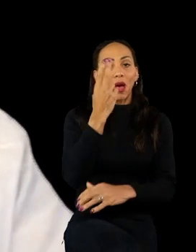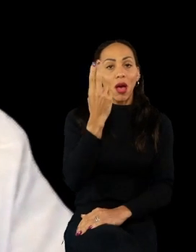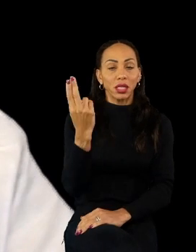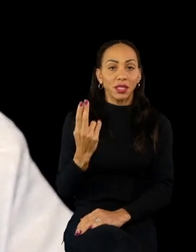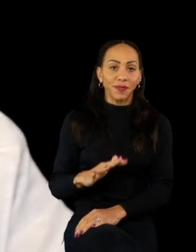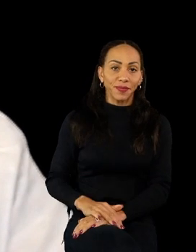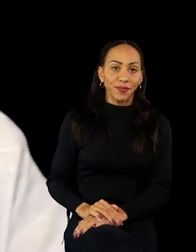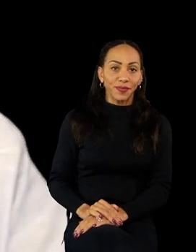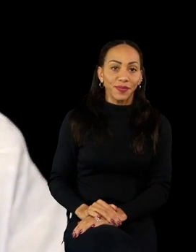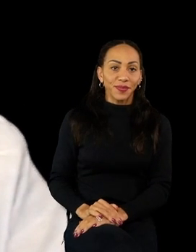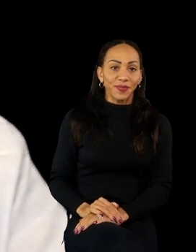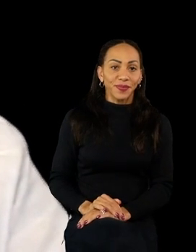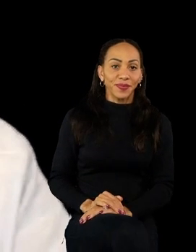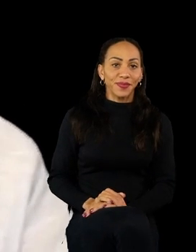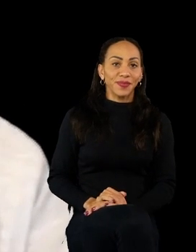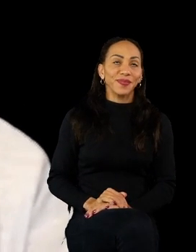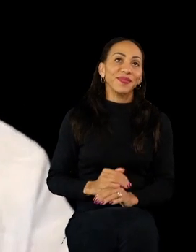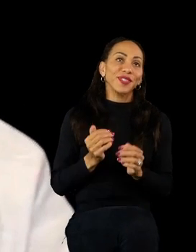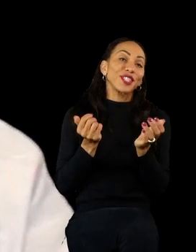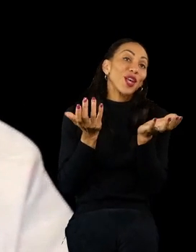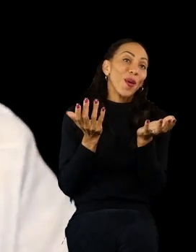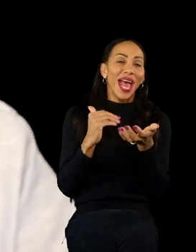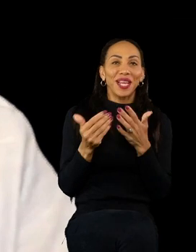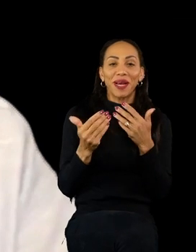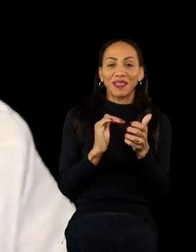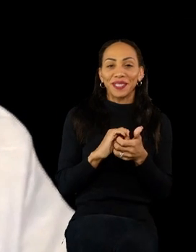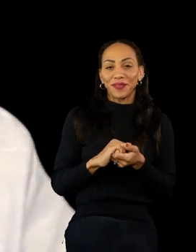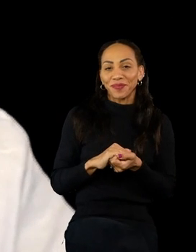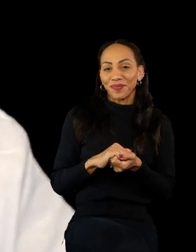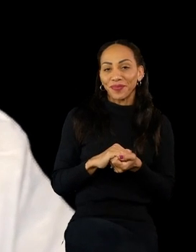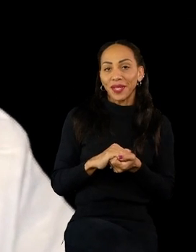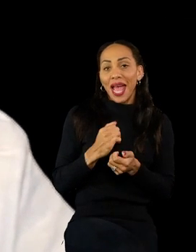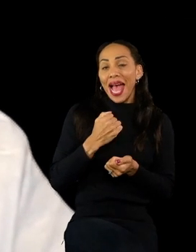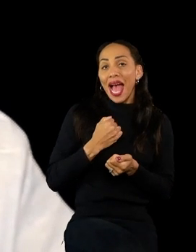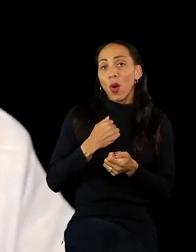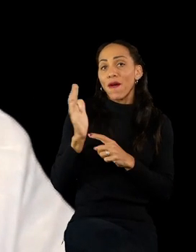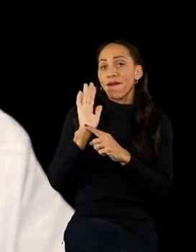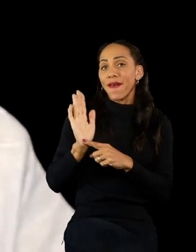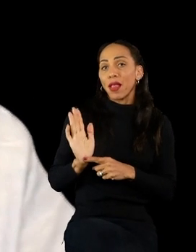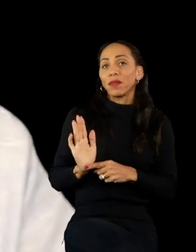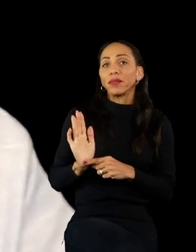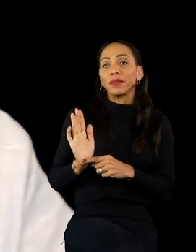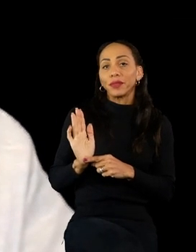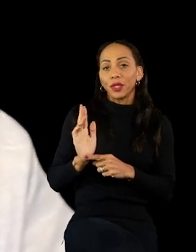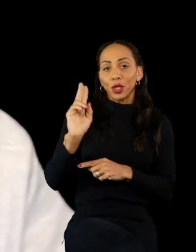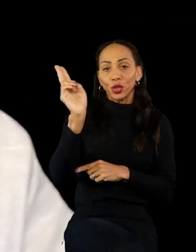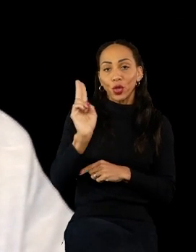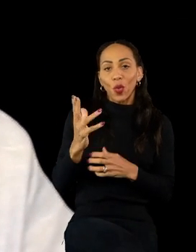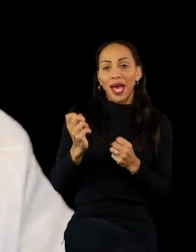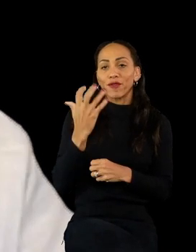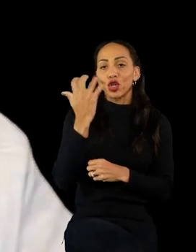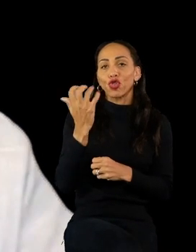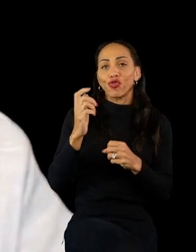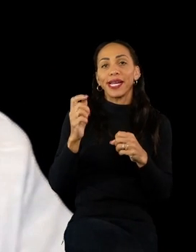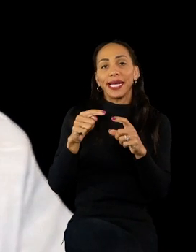design and performing arts in the sort of QS rankings and so on. Anyway, one thing we